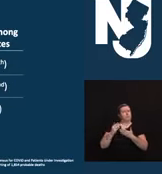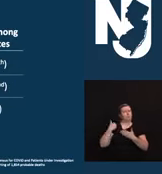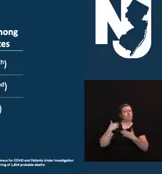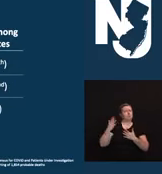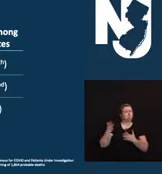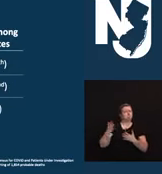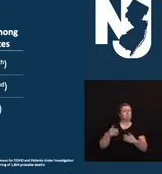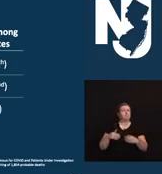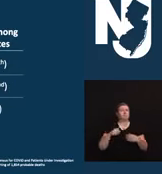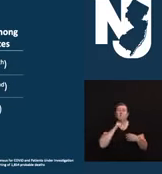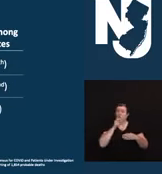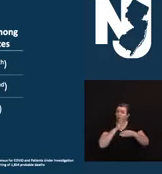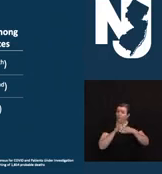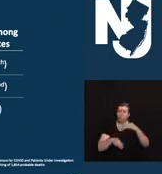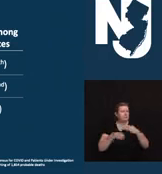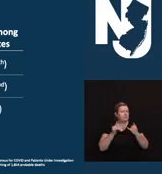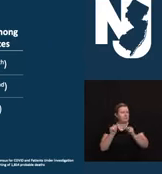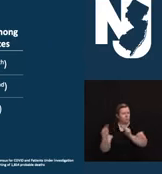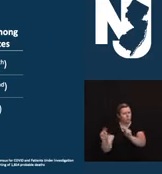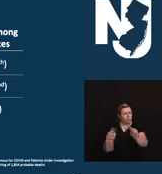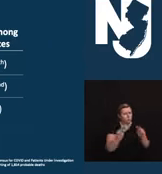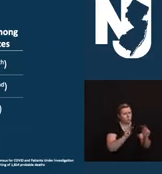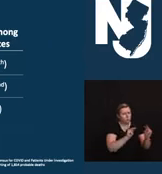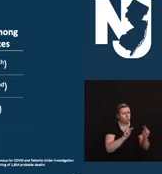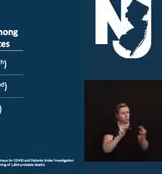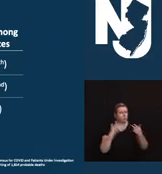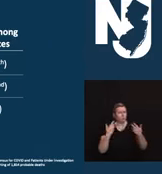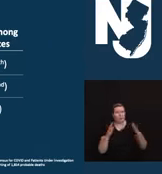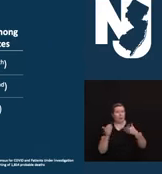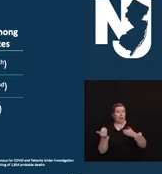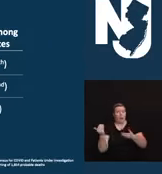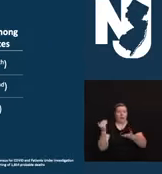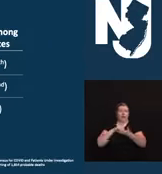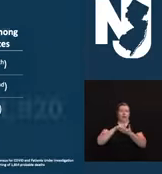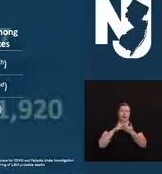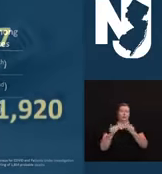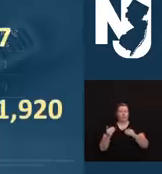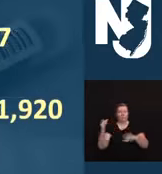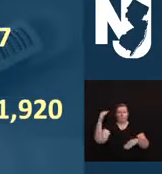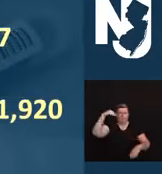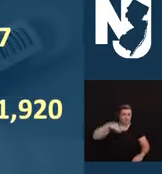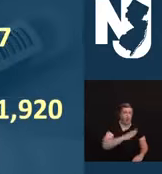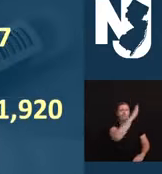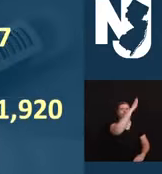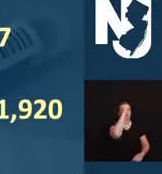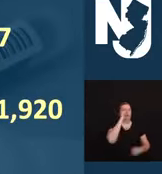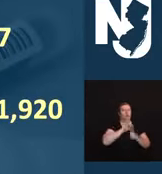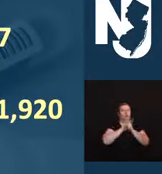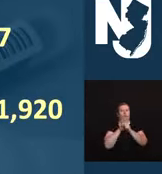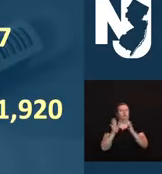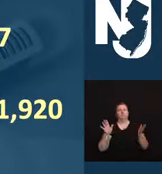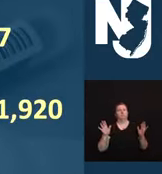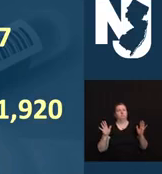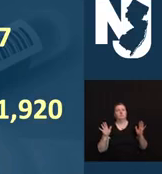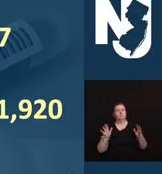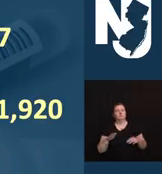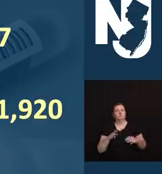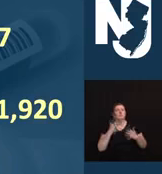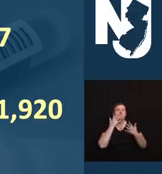so we do not experience a rebound of COVID-19. Sadly, with the heaviest hearts today, we report an